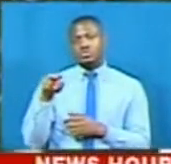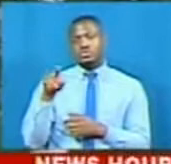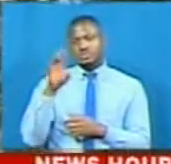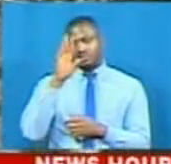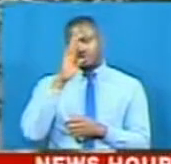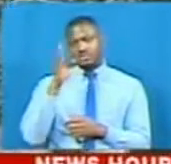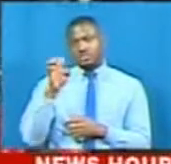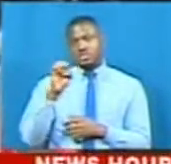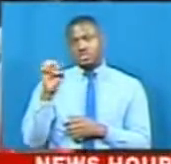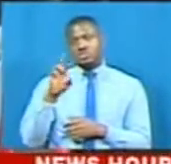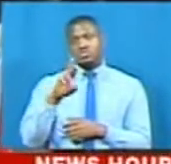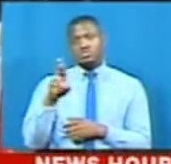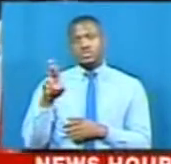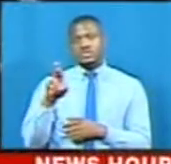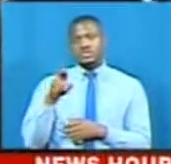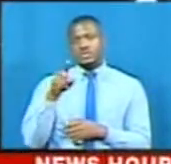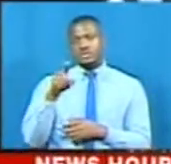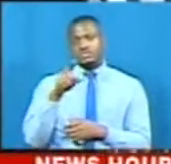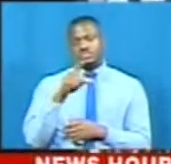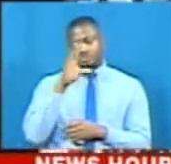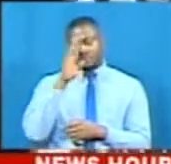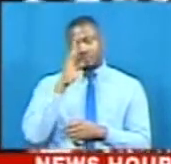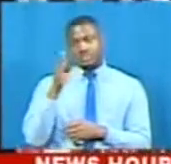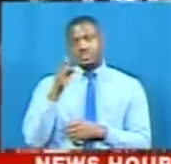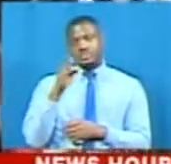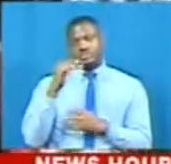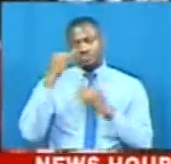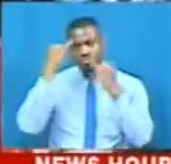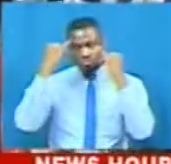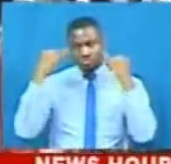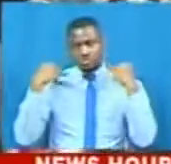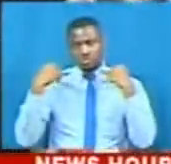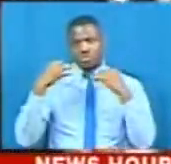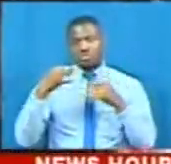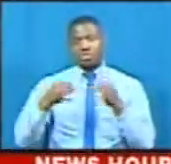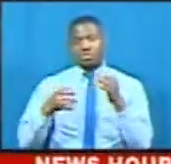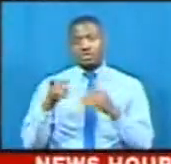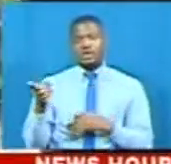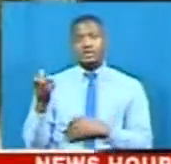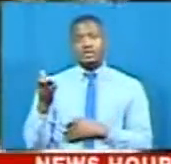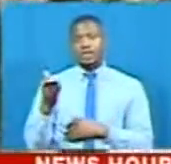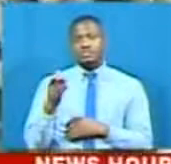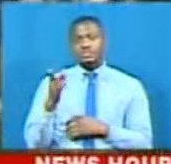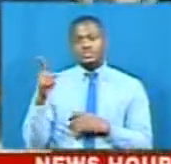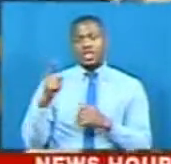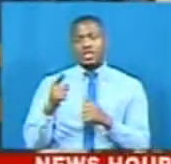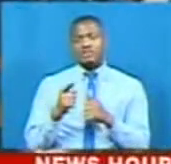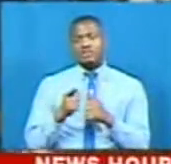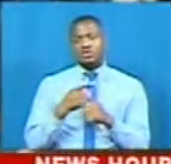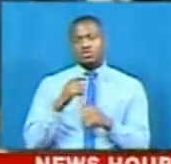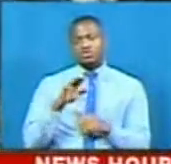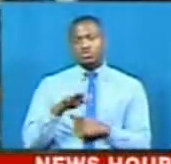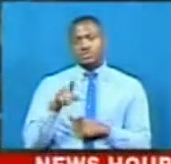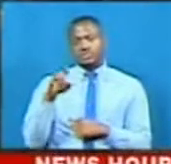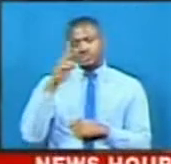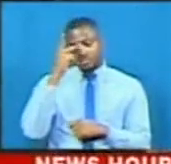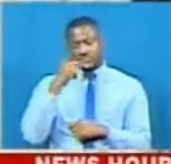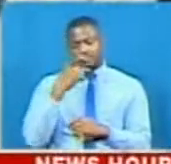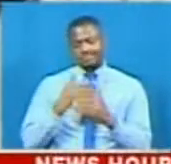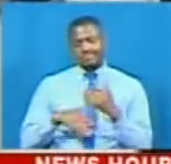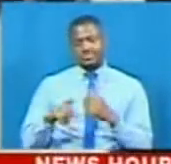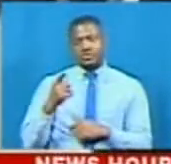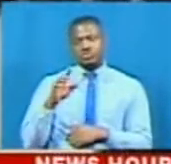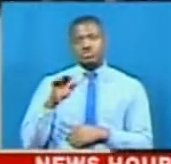August 21, 1922, at Akokwaso in the Eastern Region, His Lordship Justice Joseph Kwame Kingsley-Nyinah was the first child of